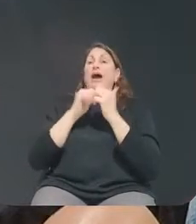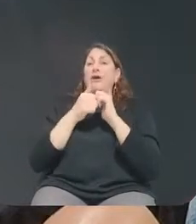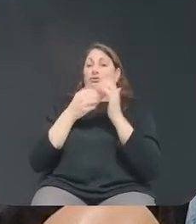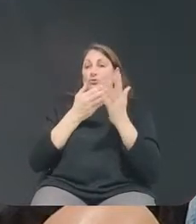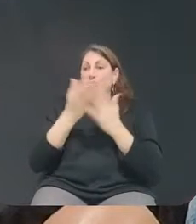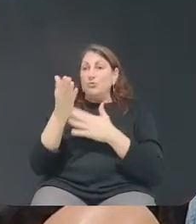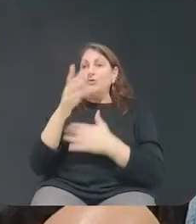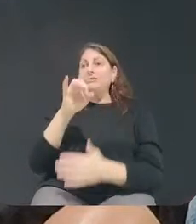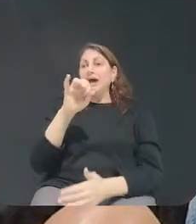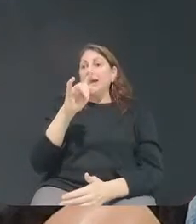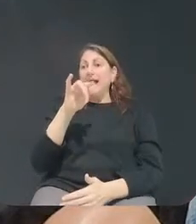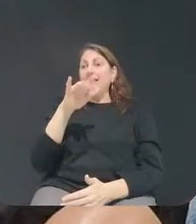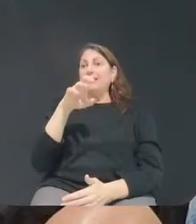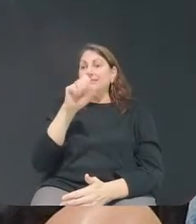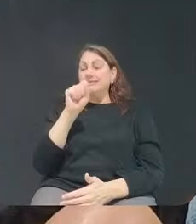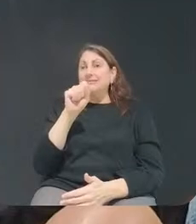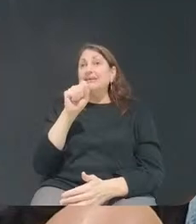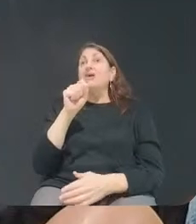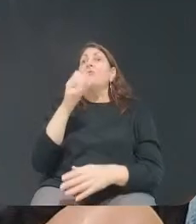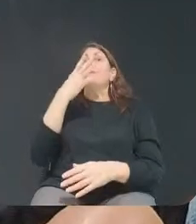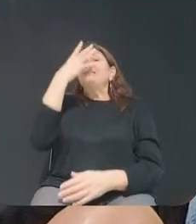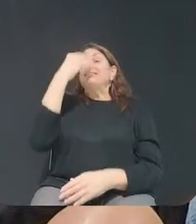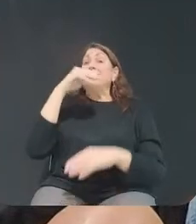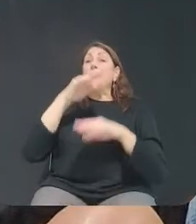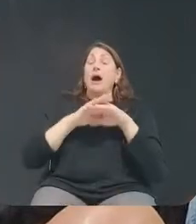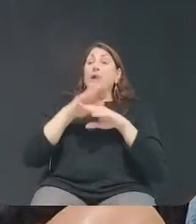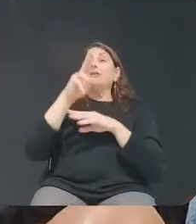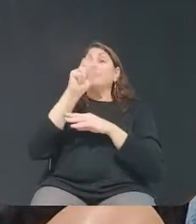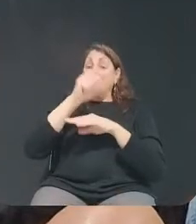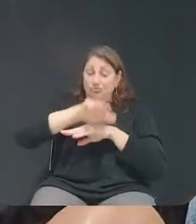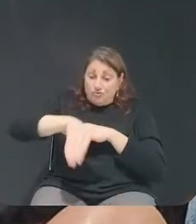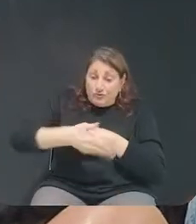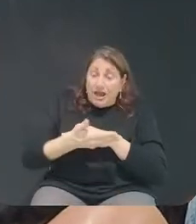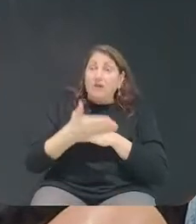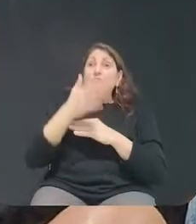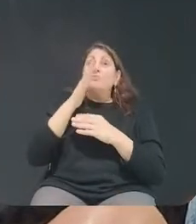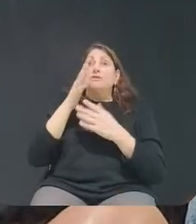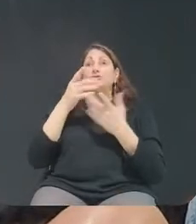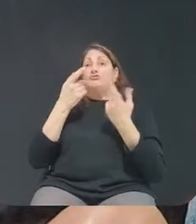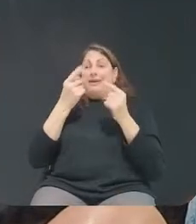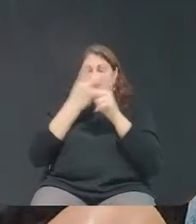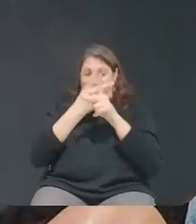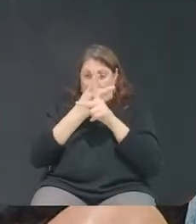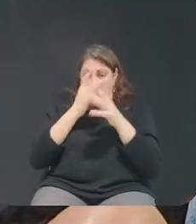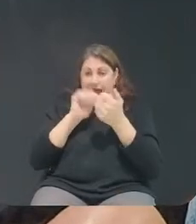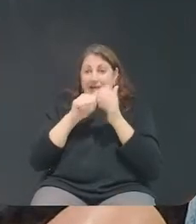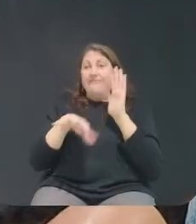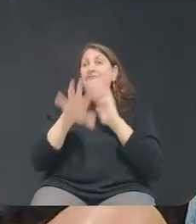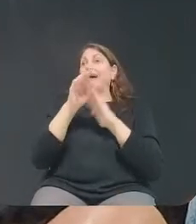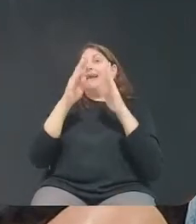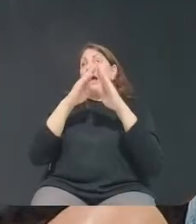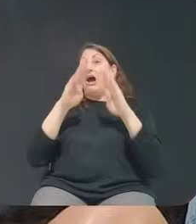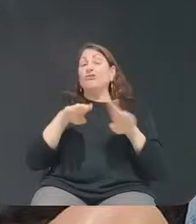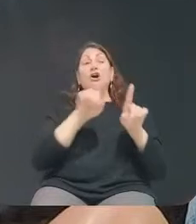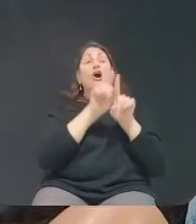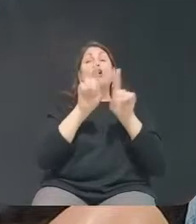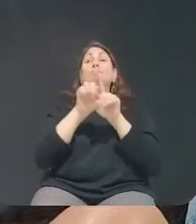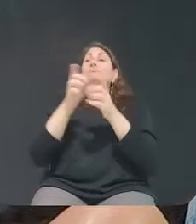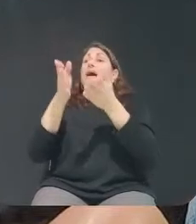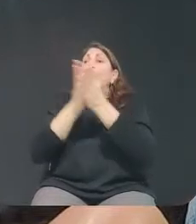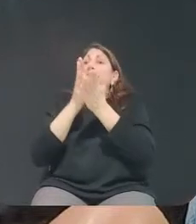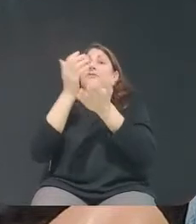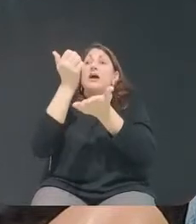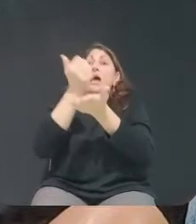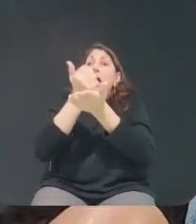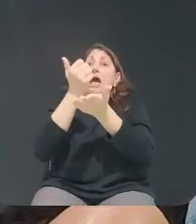spending nights sleeping on the bus, navigating the red tape of trying to secure housing, and asking for assistance from passerbys in